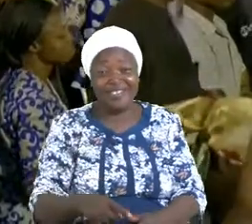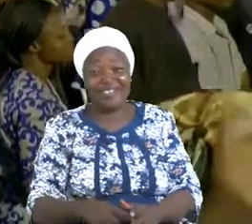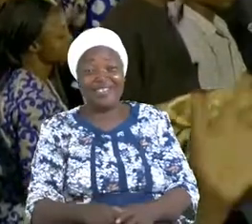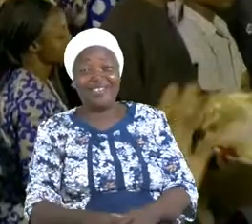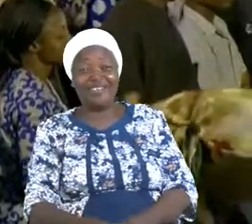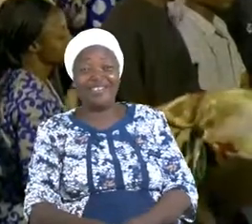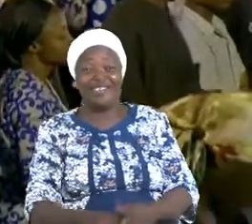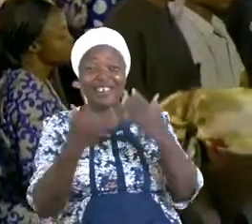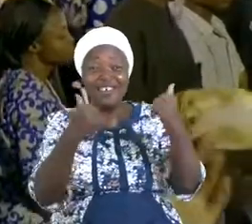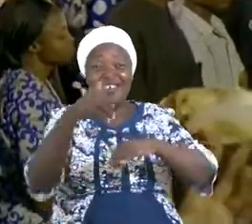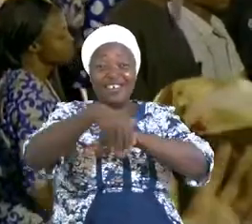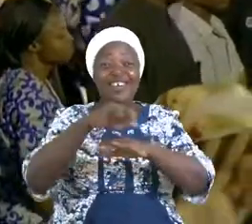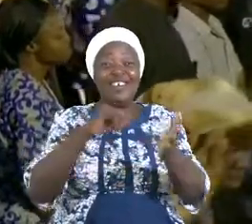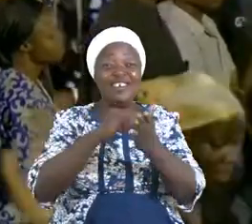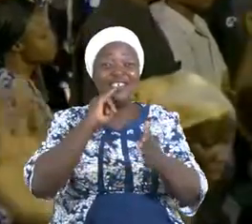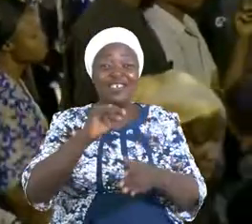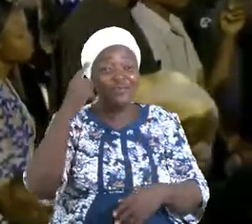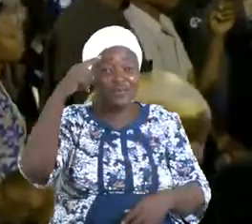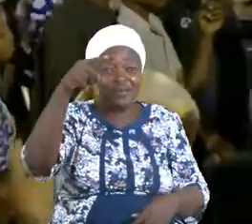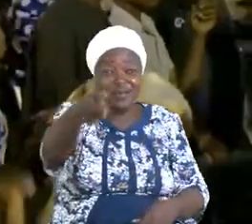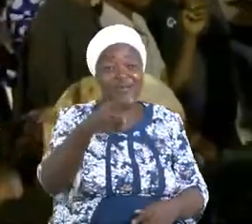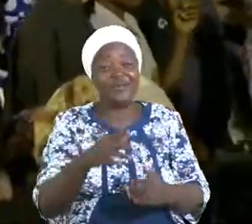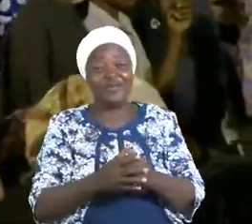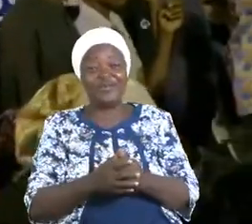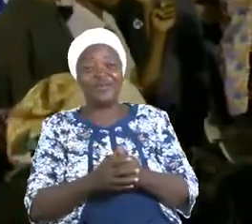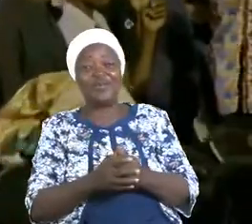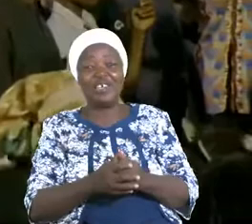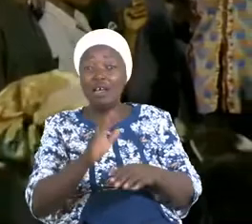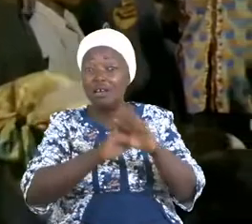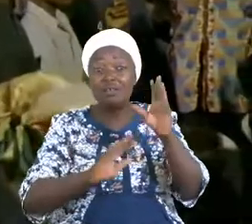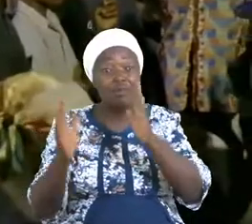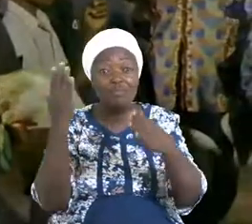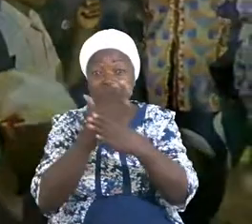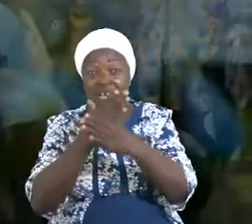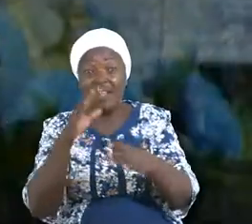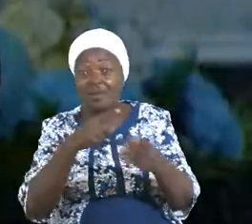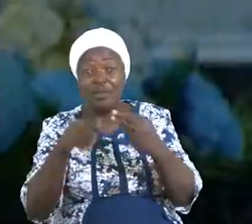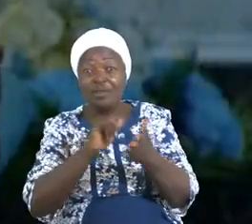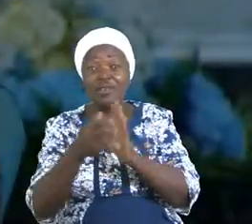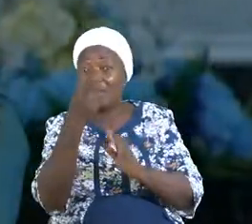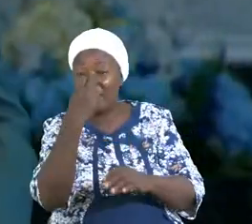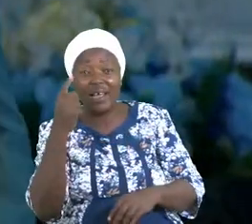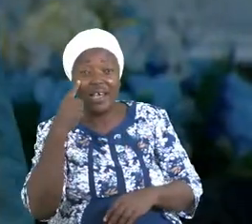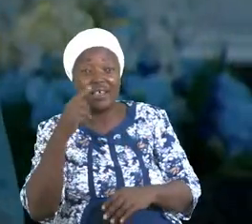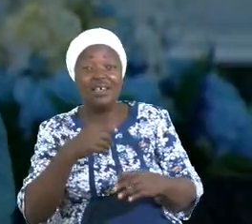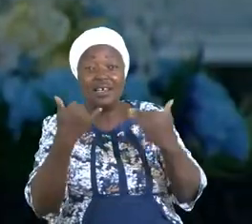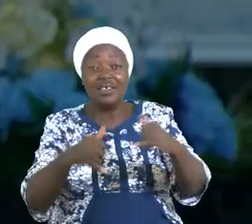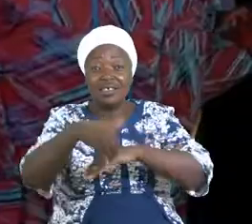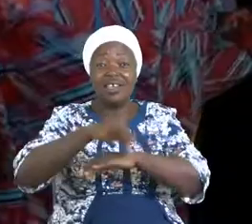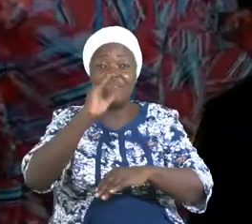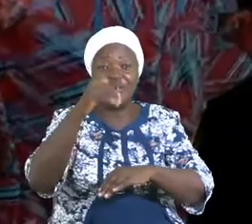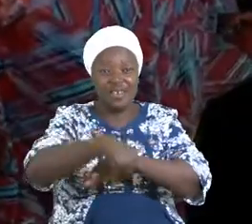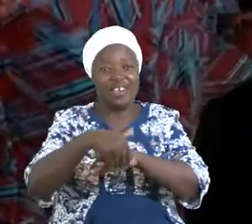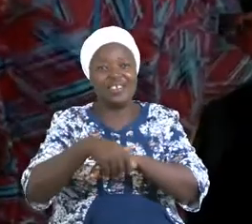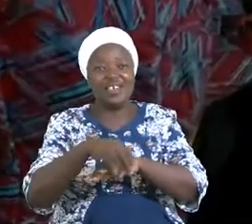Tonight, it is for you. Don't worry about those blind eyes. Tonight is your night. I don't